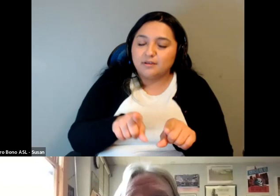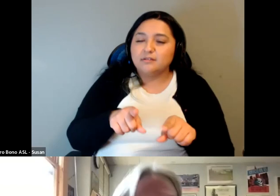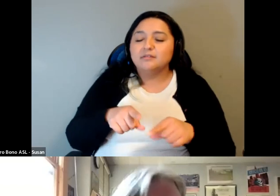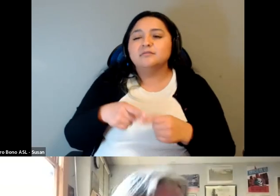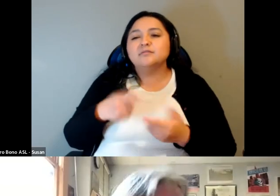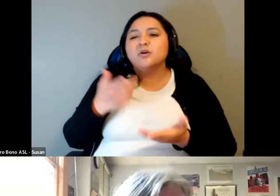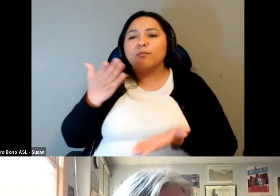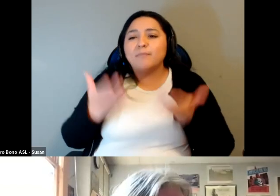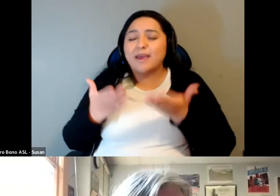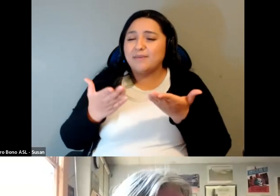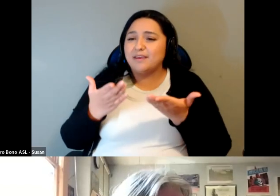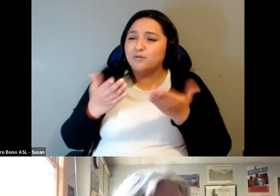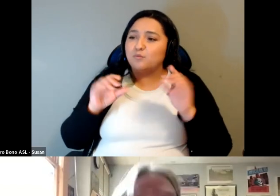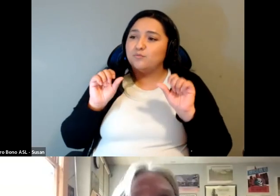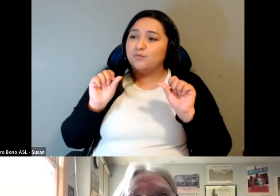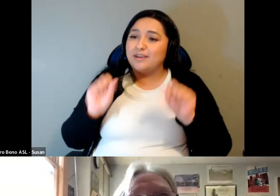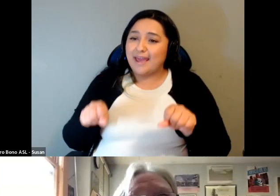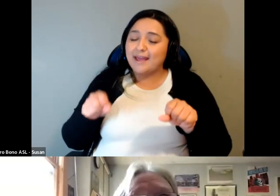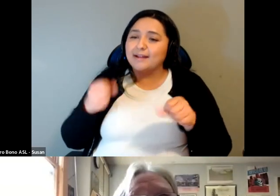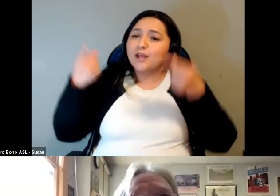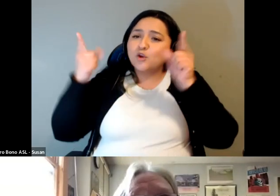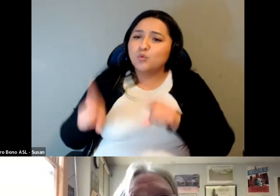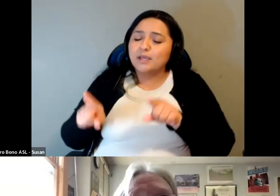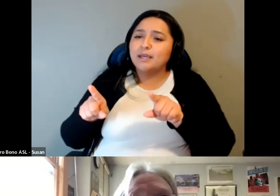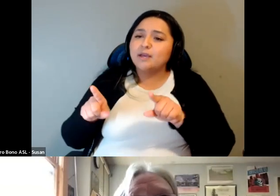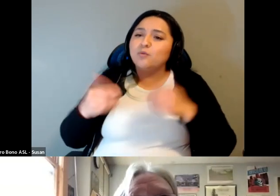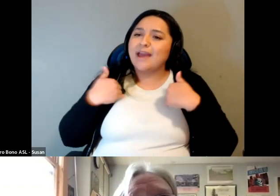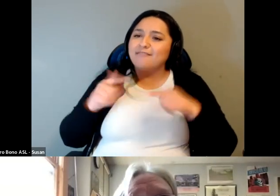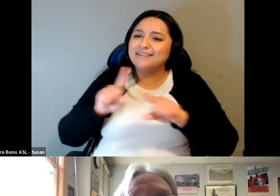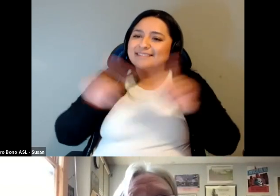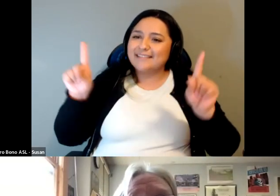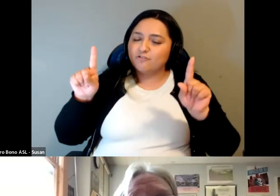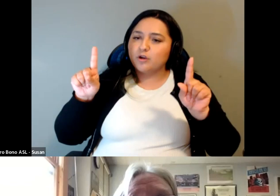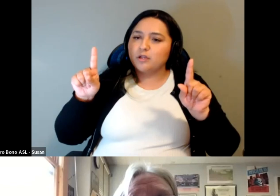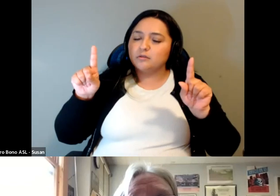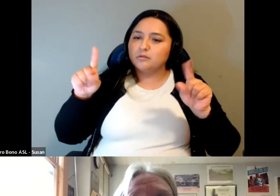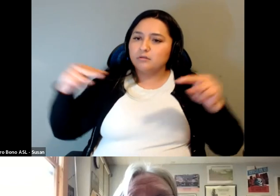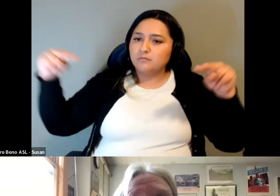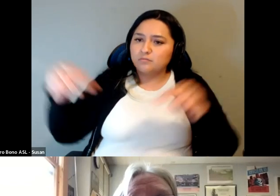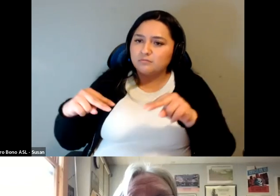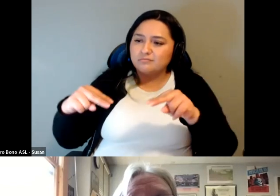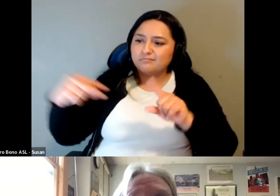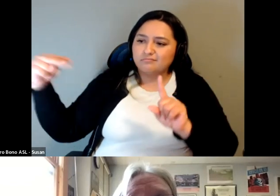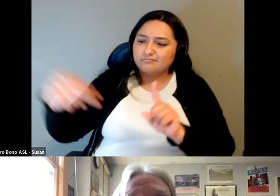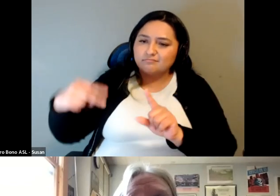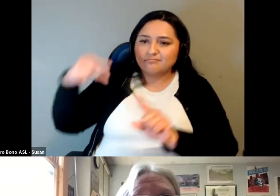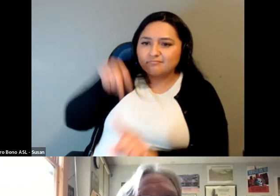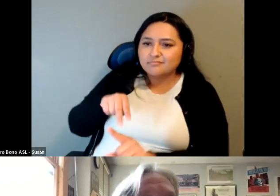for attacking this issue rather than saying we should all be kind of having an advisory board.